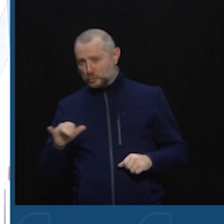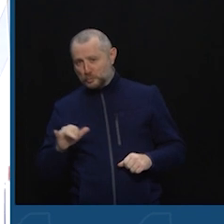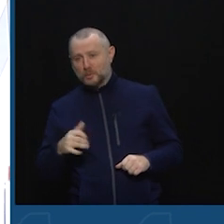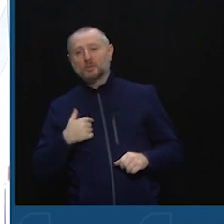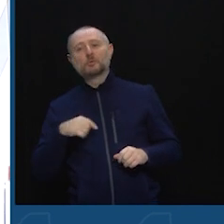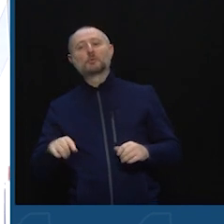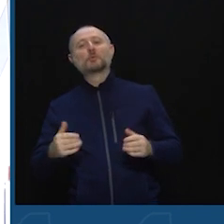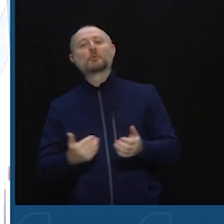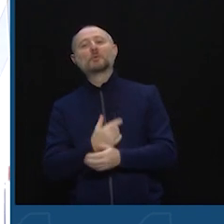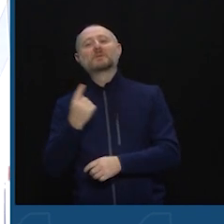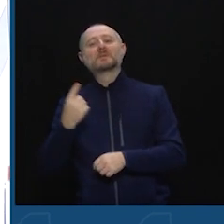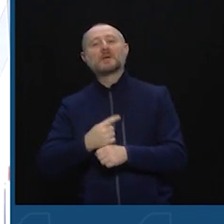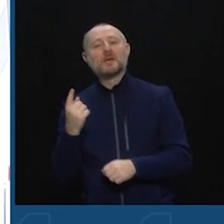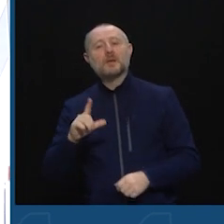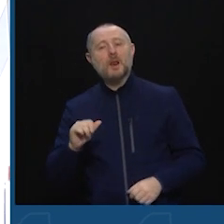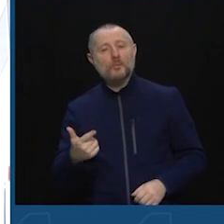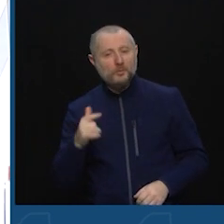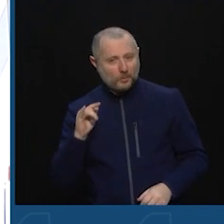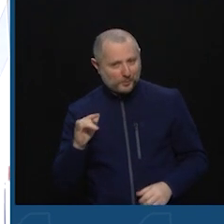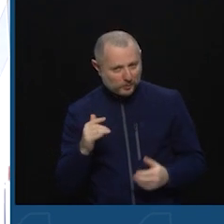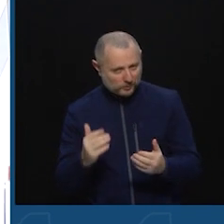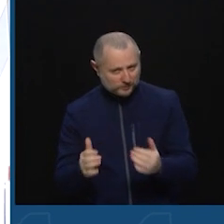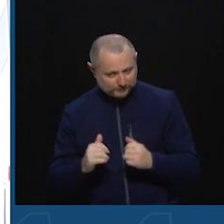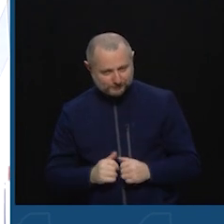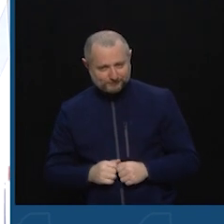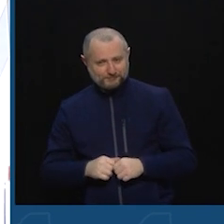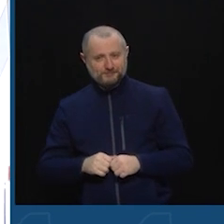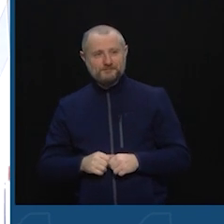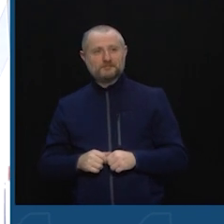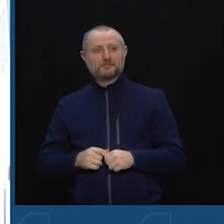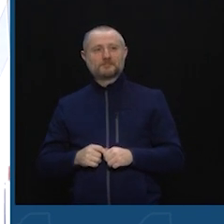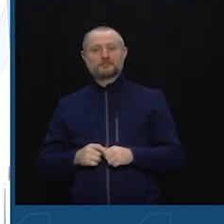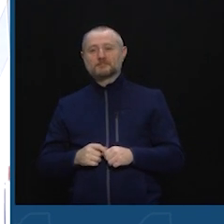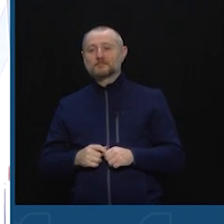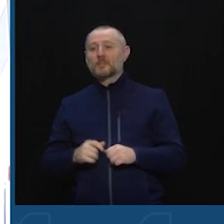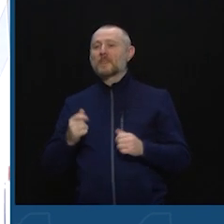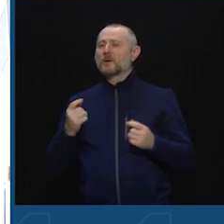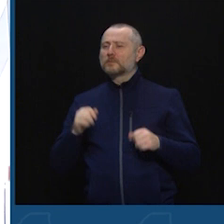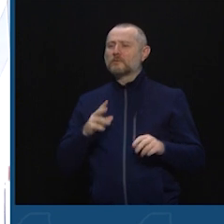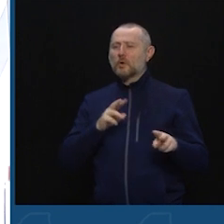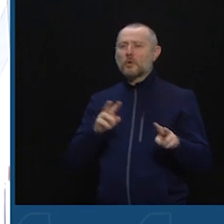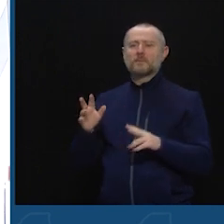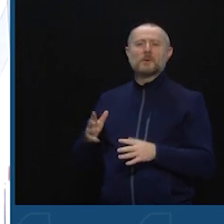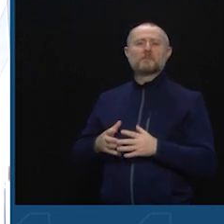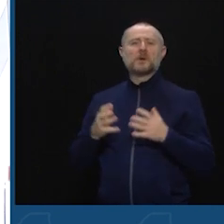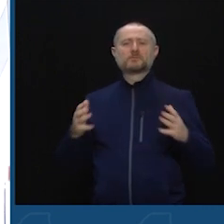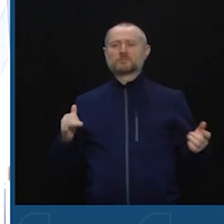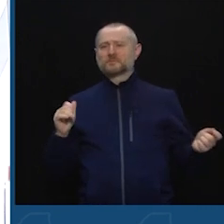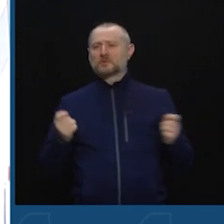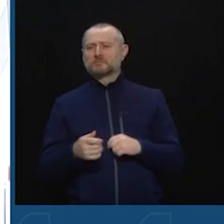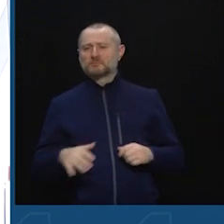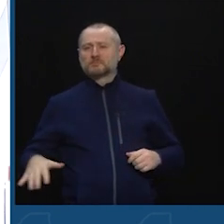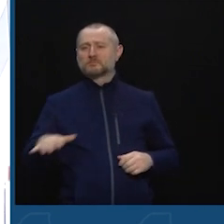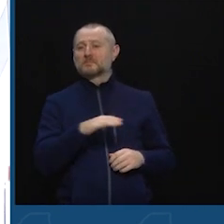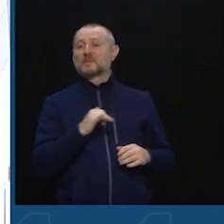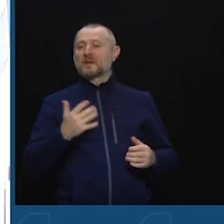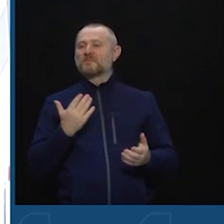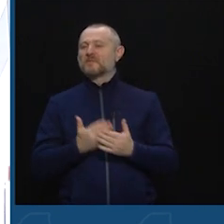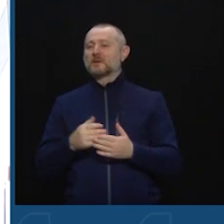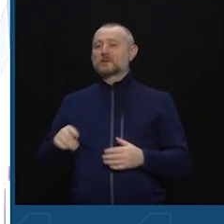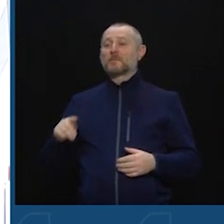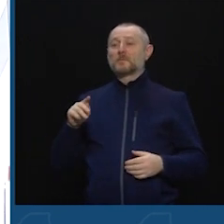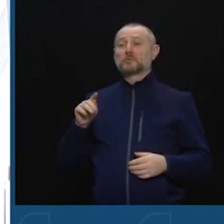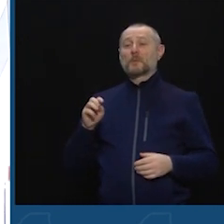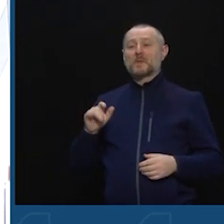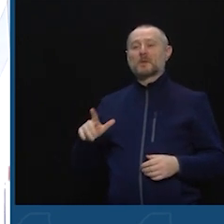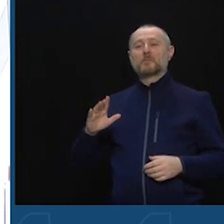day at LaGuardia Airport. Just look around. So much has changed since then. In fact, Terminal B has already won